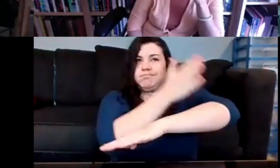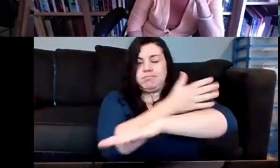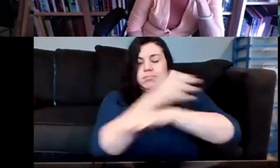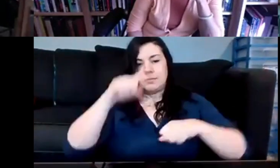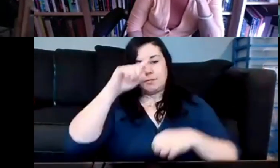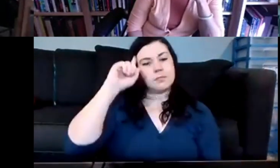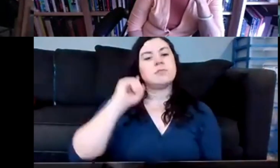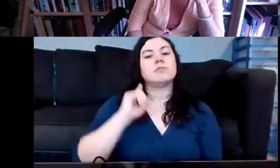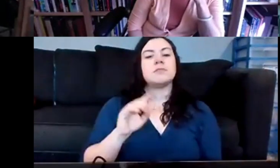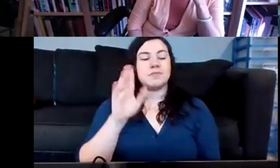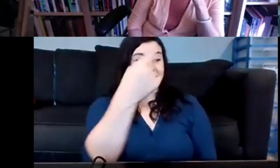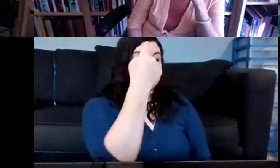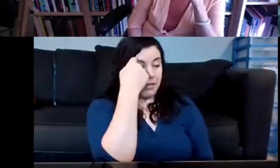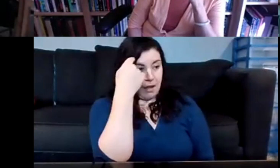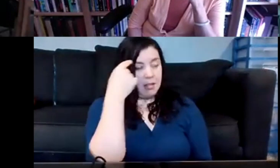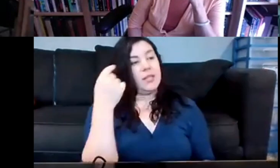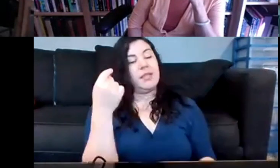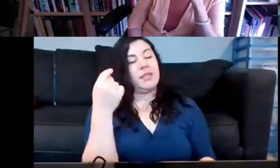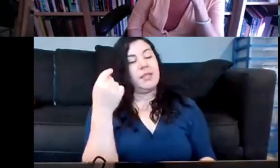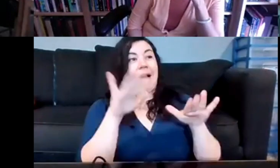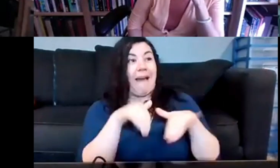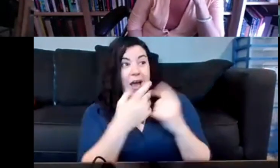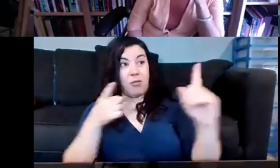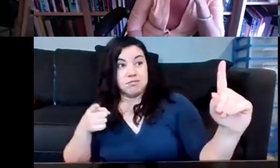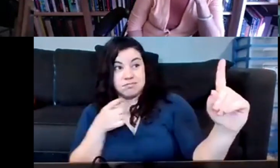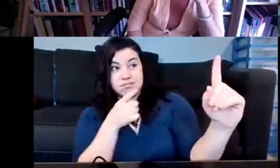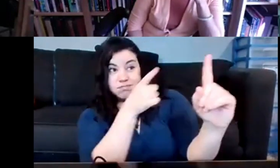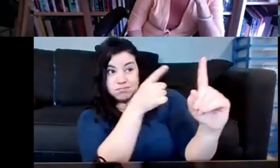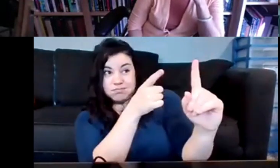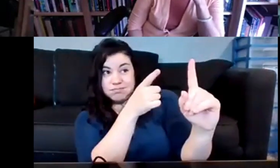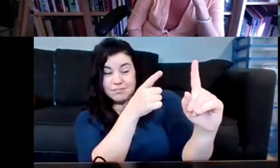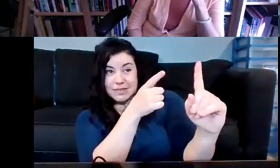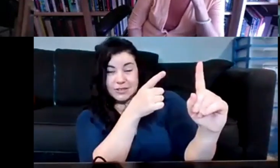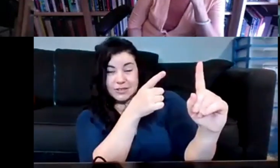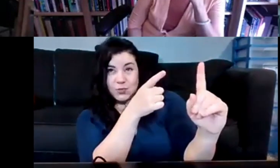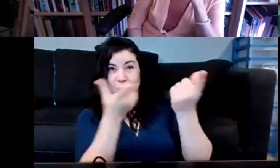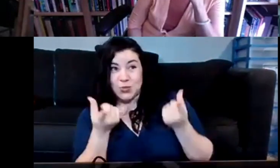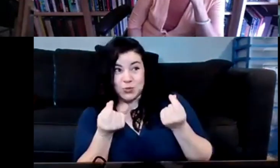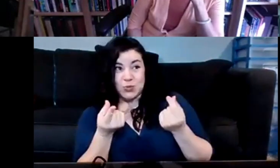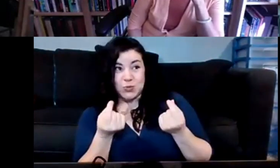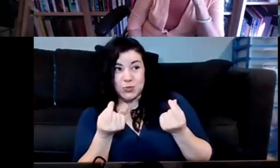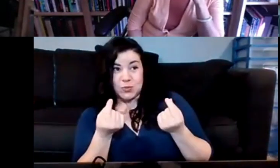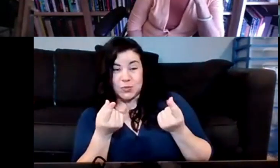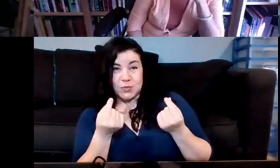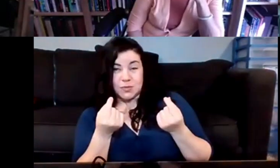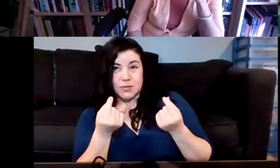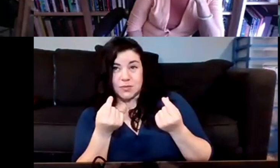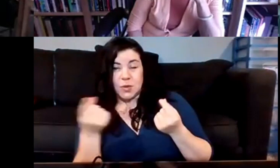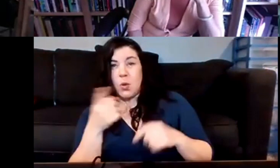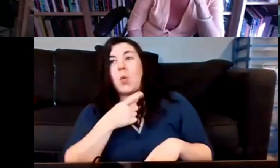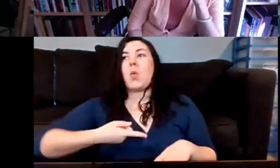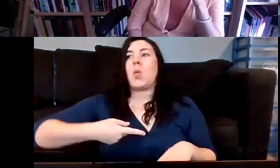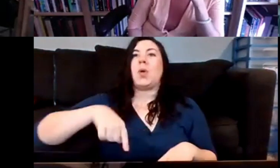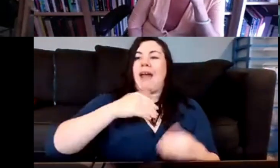I think in some ways to get there, we have to undermine fundamentally this clinging to the